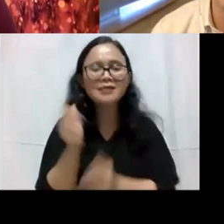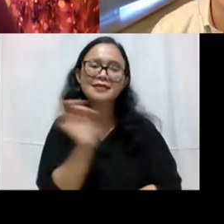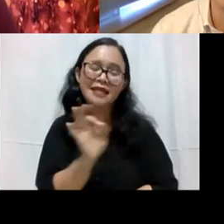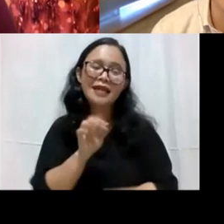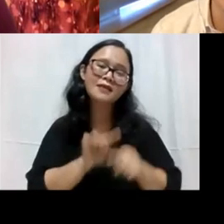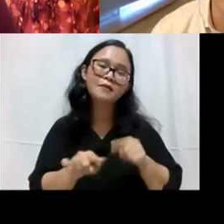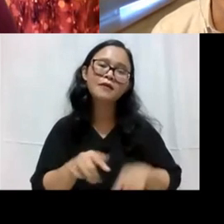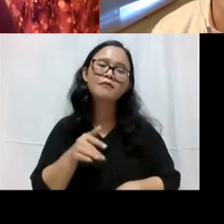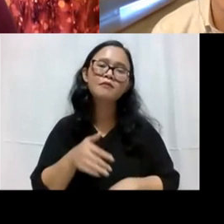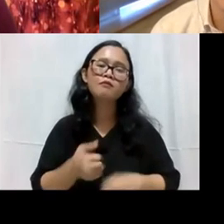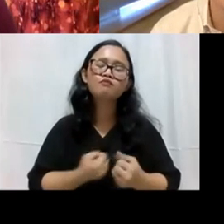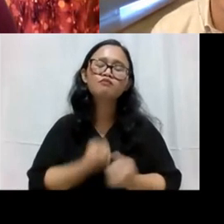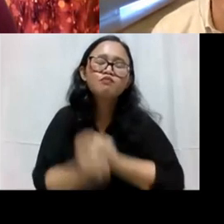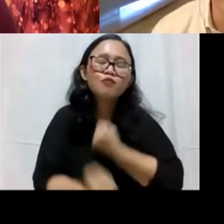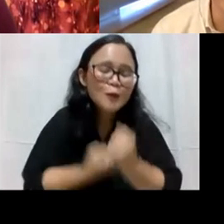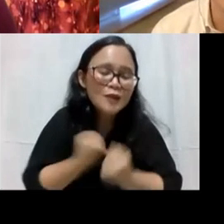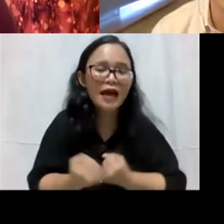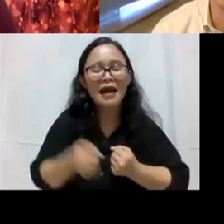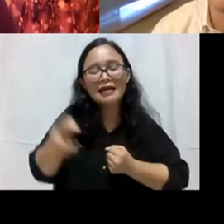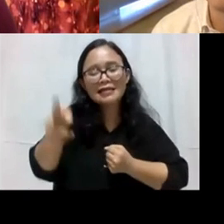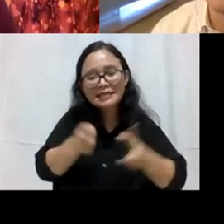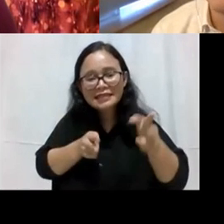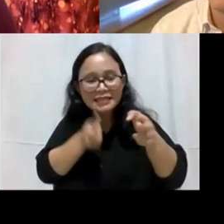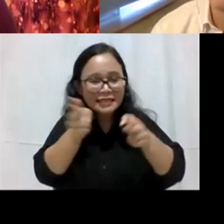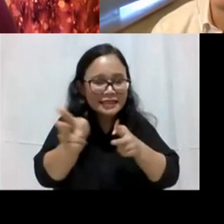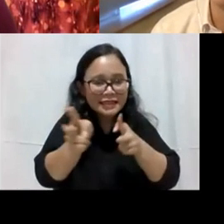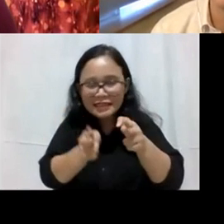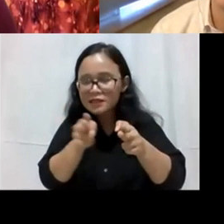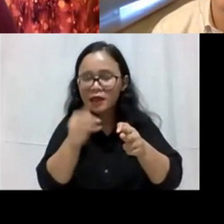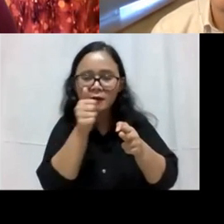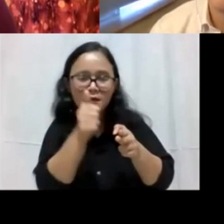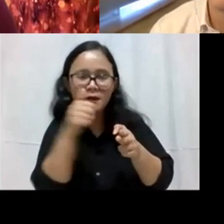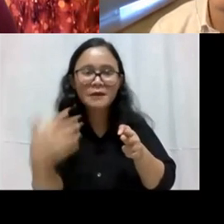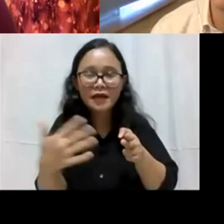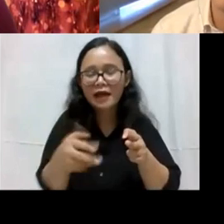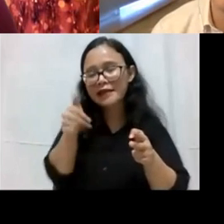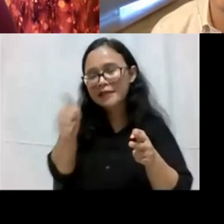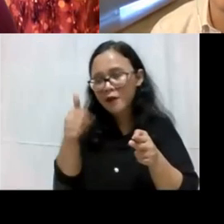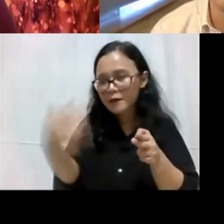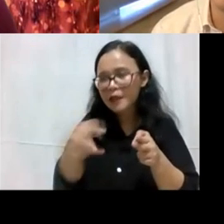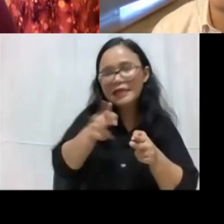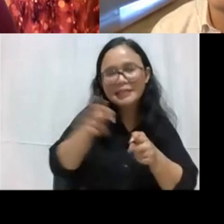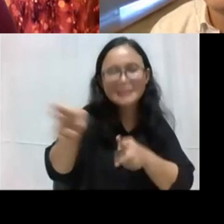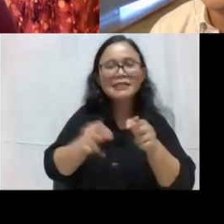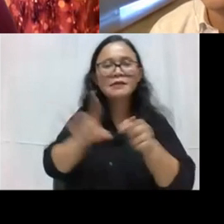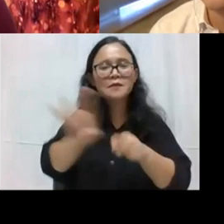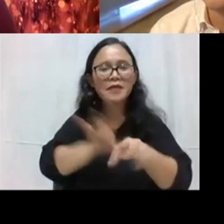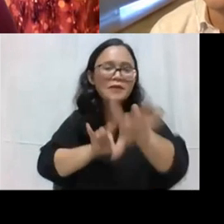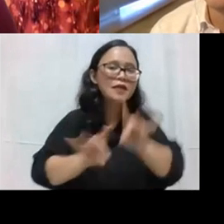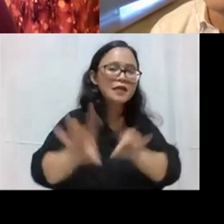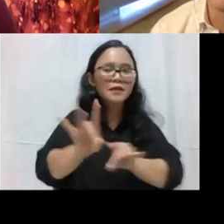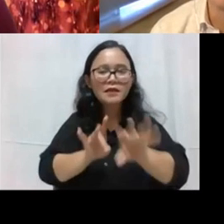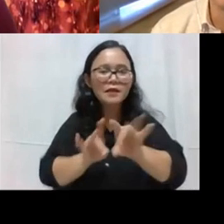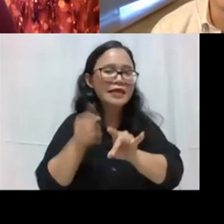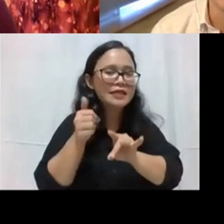footage and picked the best parts out already and brought it. I mean, if anything, I was hoping our film